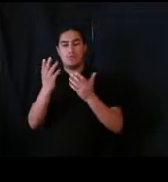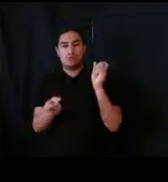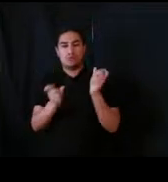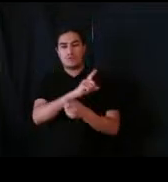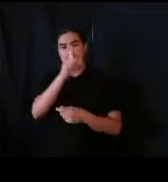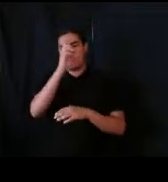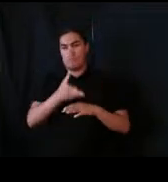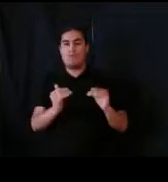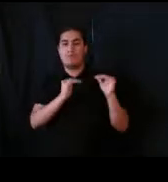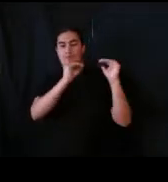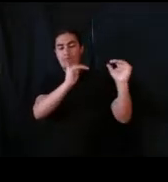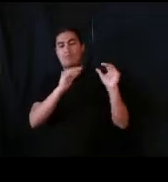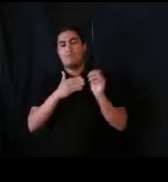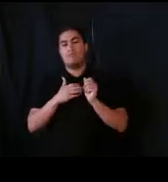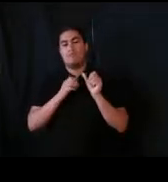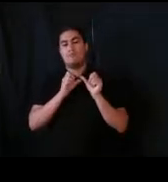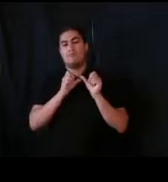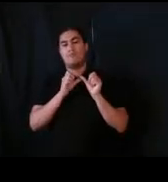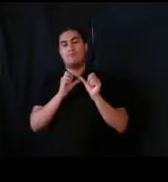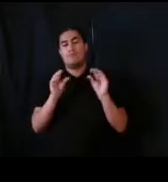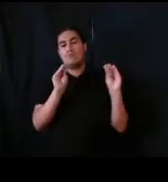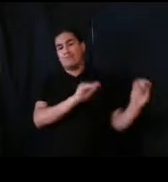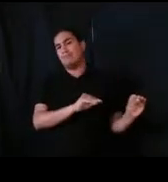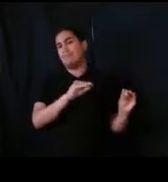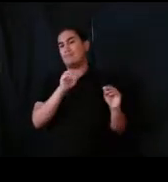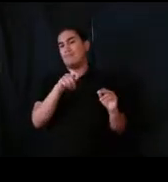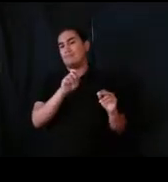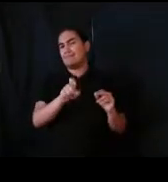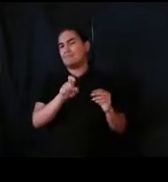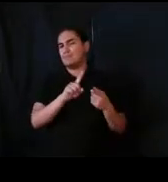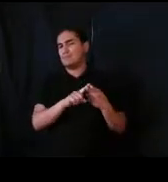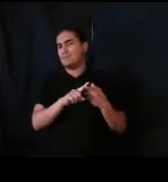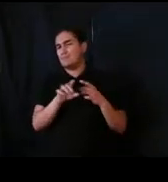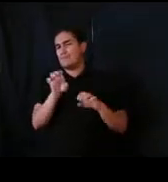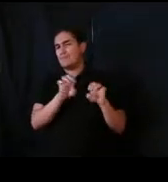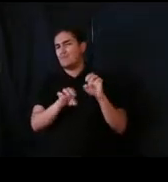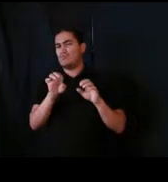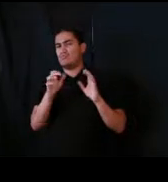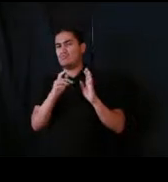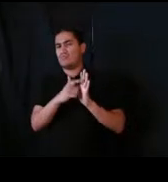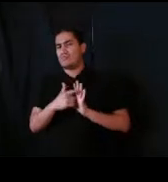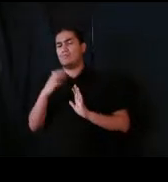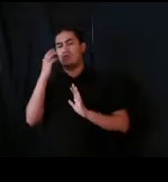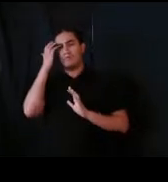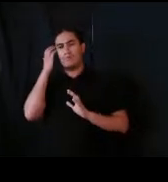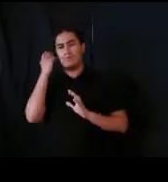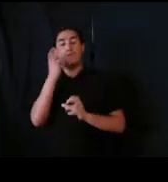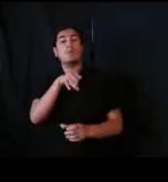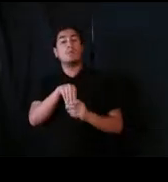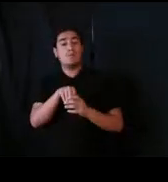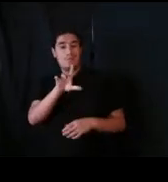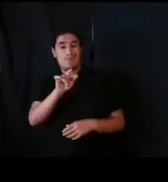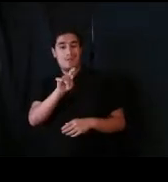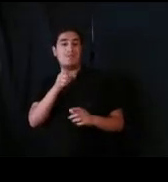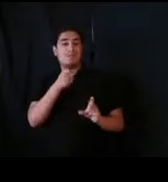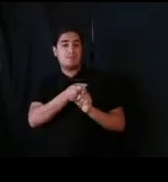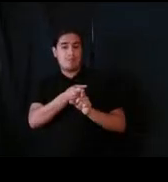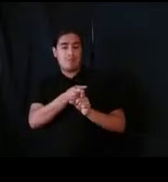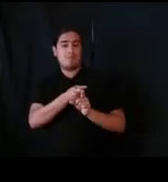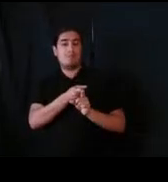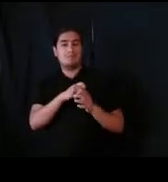community engagement by moving it from the appendix to the evaluation criteria and for elevating climate by considering climate impacts by incorporating